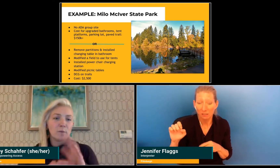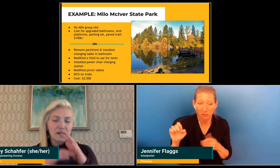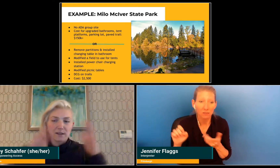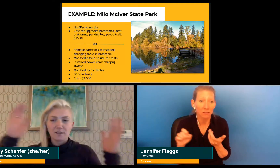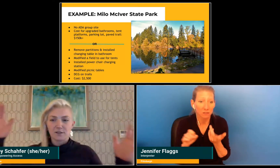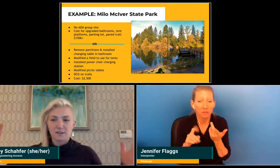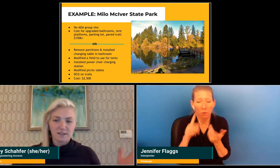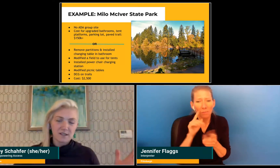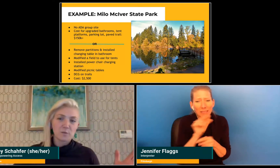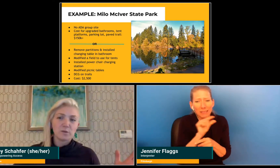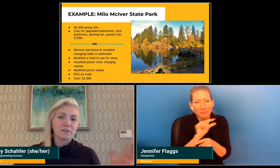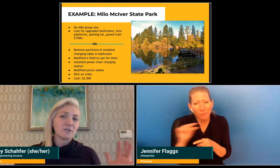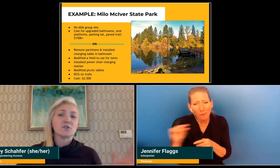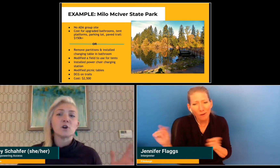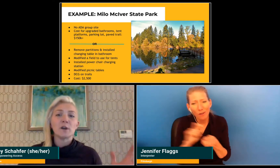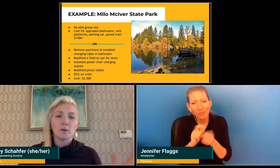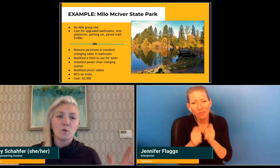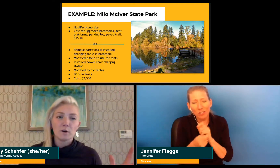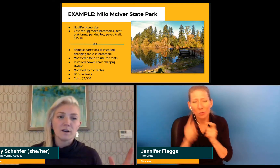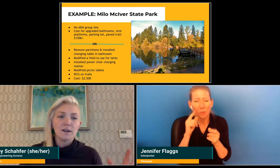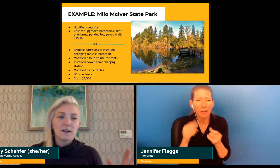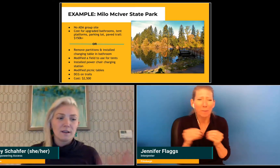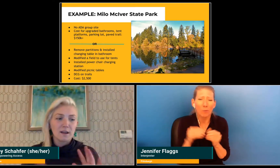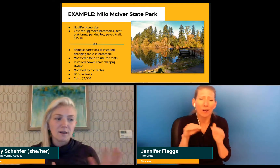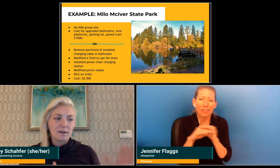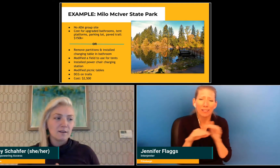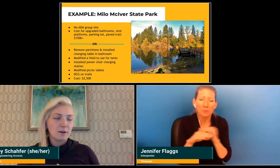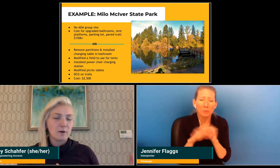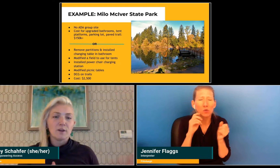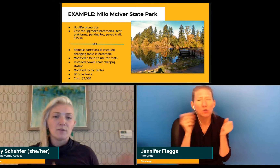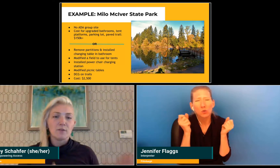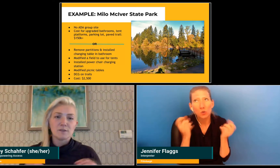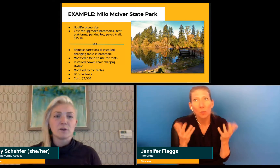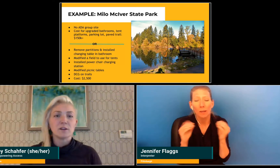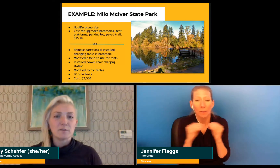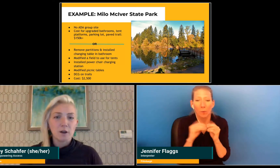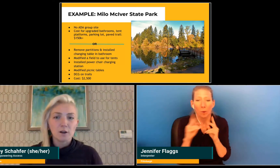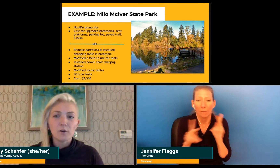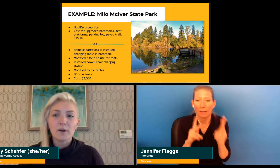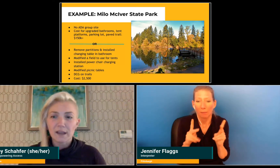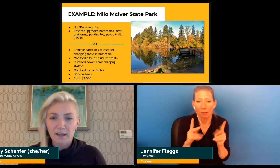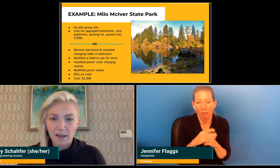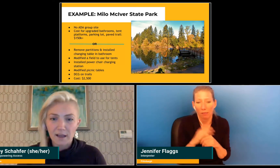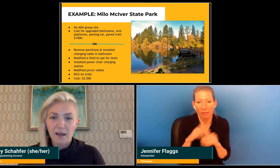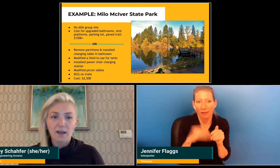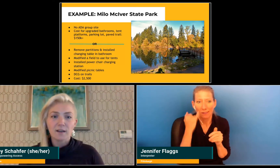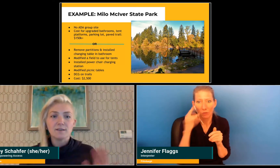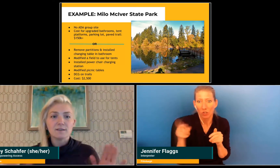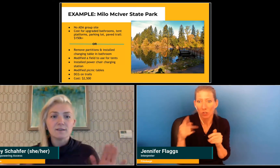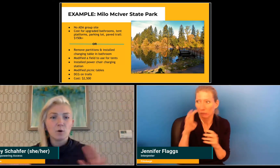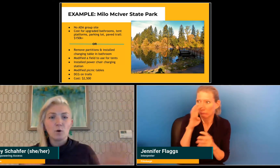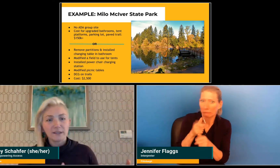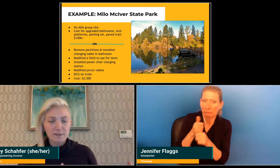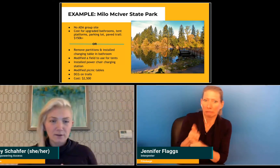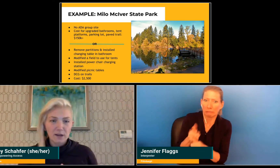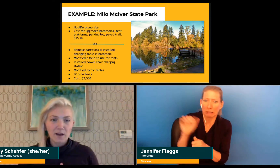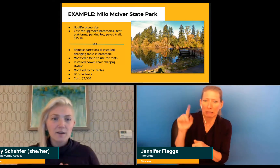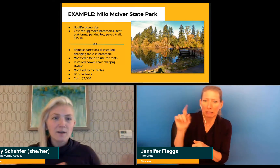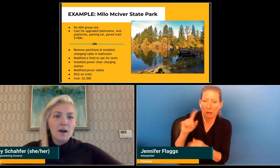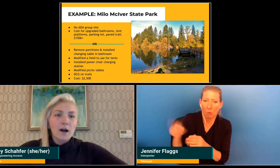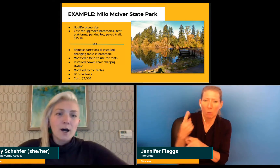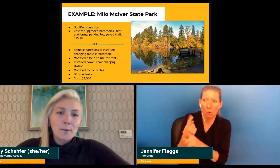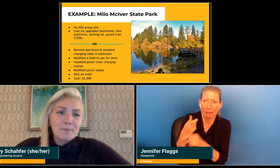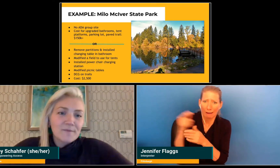will make things just accessible. There's so many more than, if we strictly follow ADA and only do